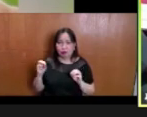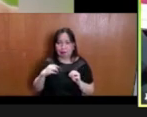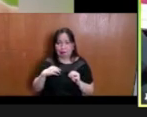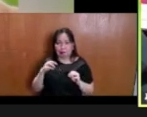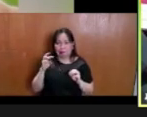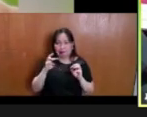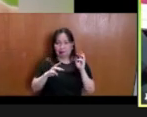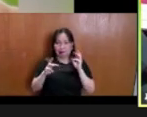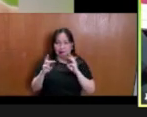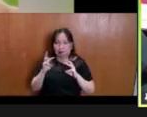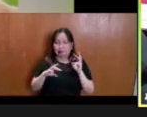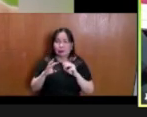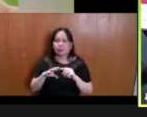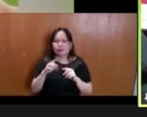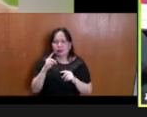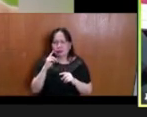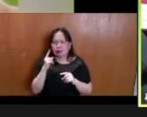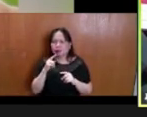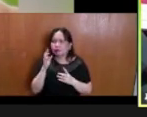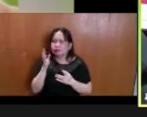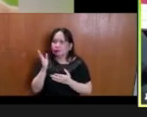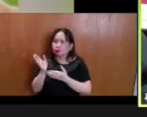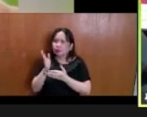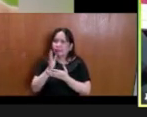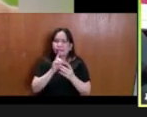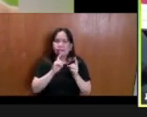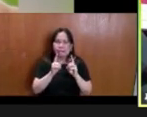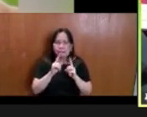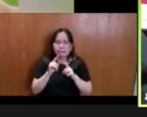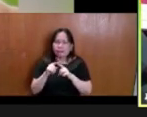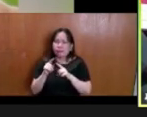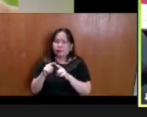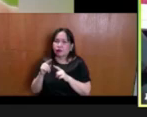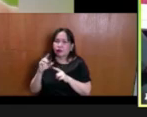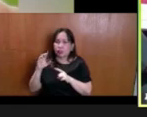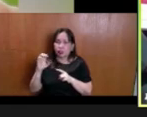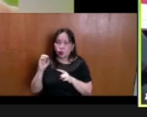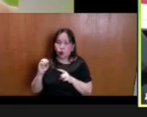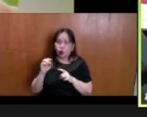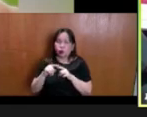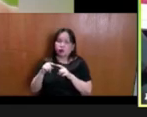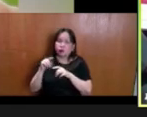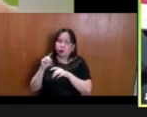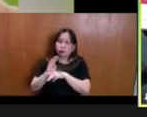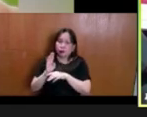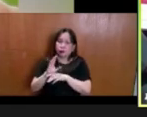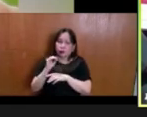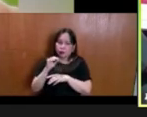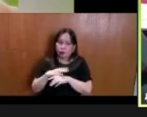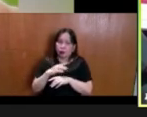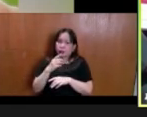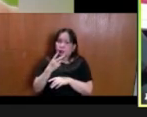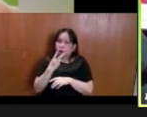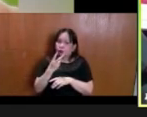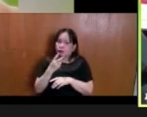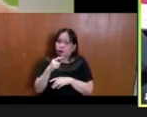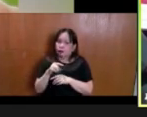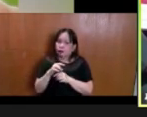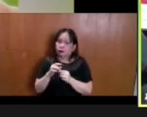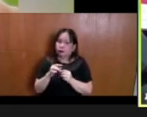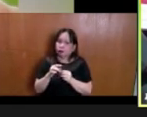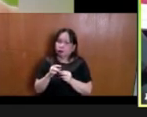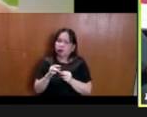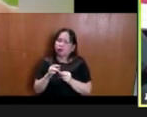climate change. But, you know, just going around talking to CEOs and businessmen, when you hear, and I